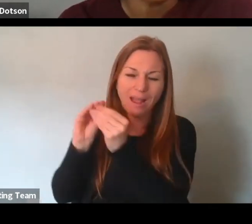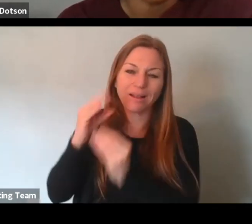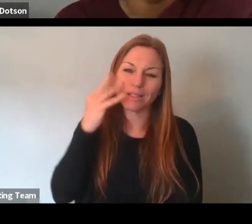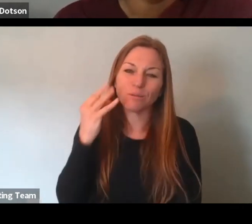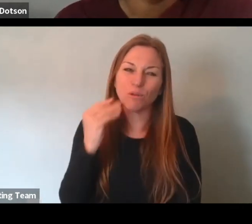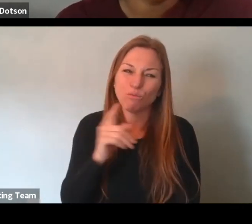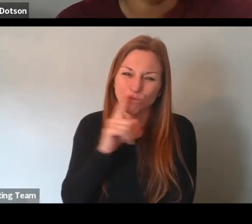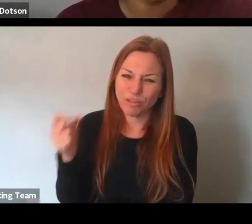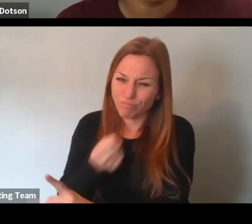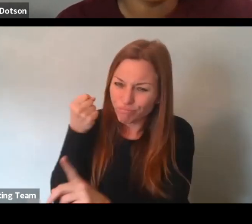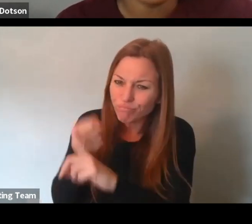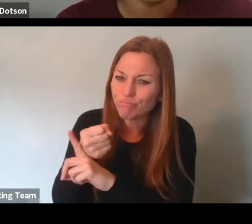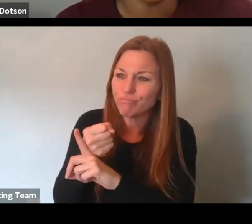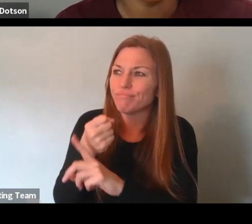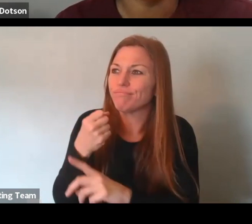chronic stress.